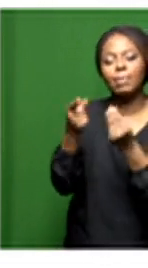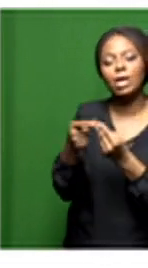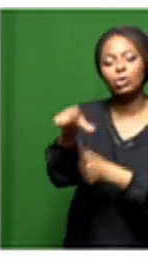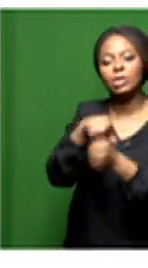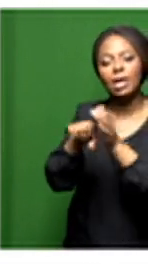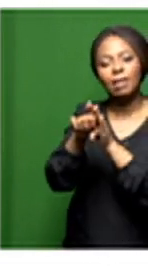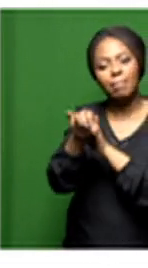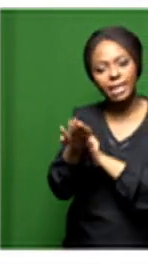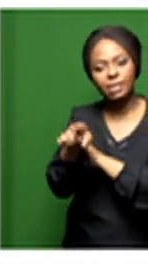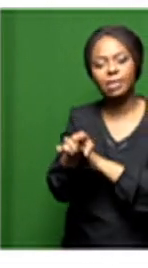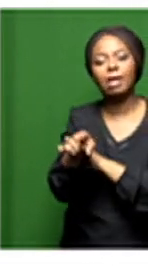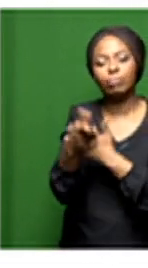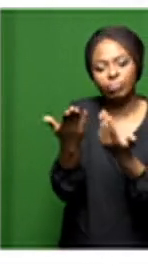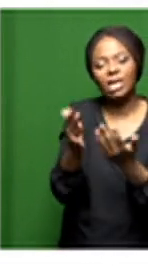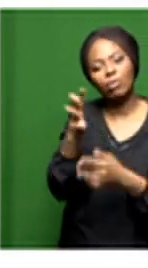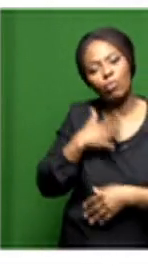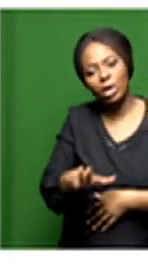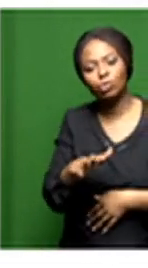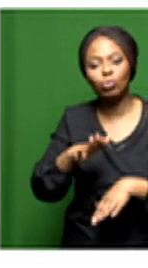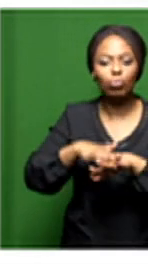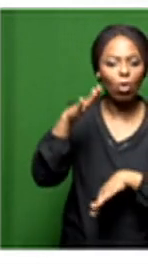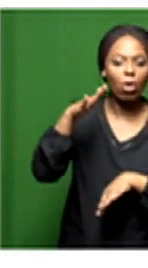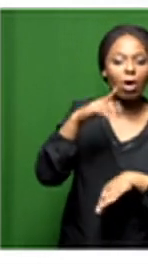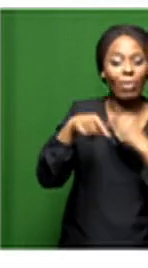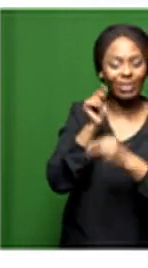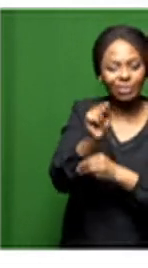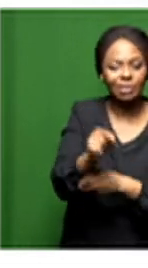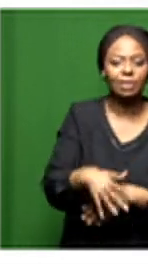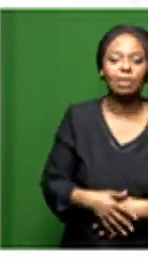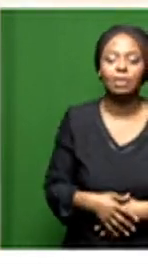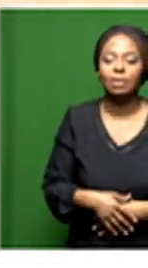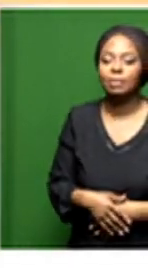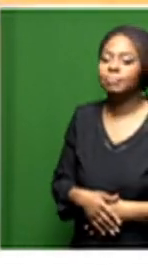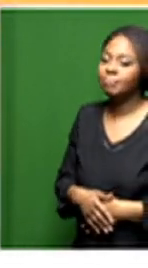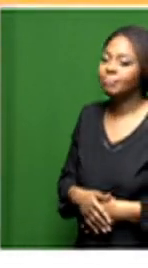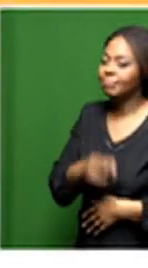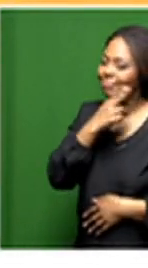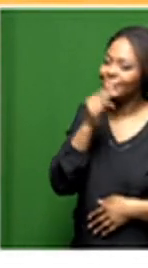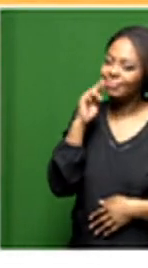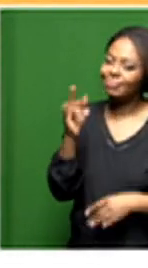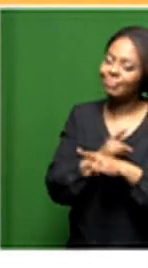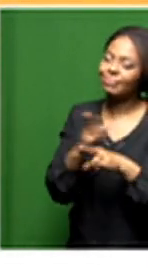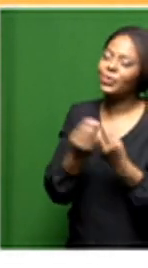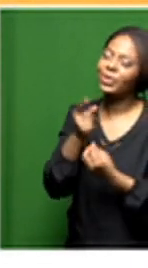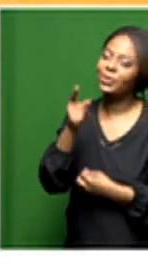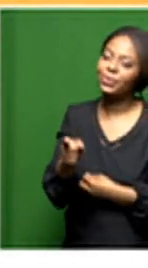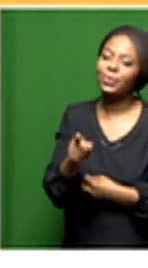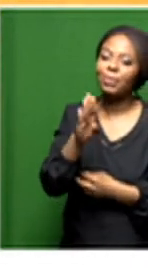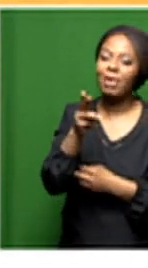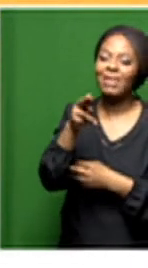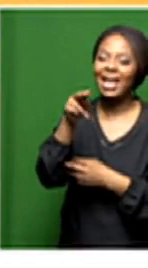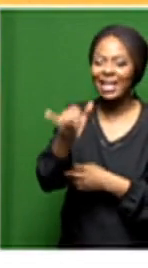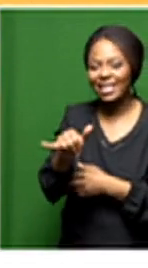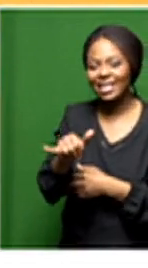social media platforms if you would like to know more about that. Okay, all right. Lovely chatting to you, Beverley. Thank you so much for having come up with such